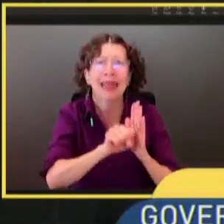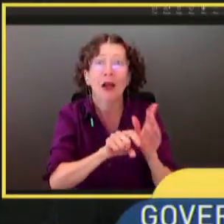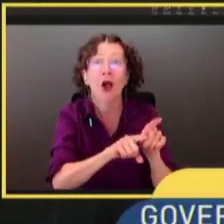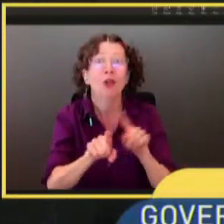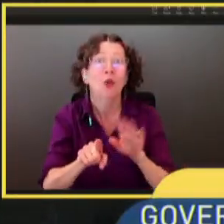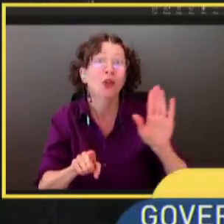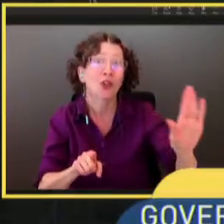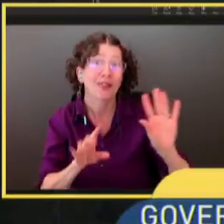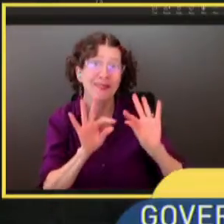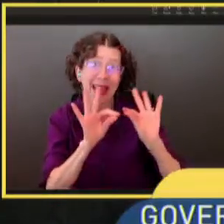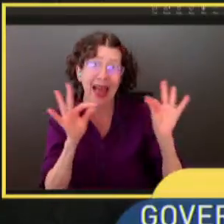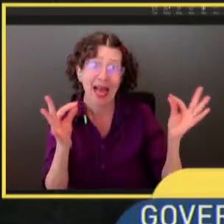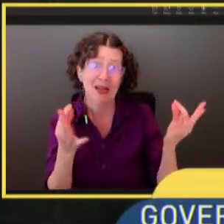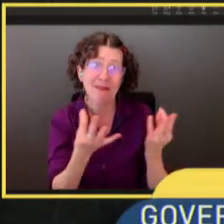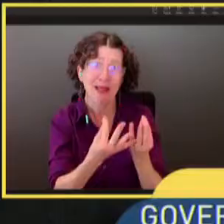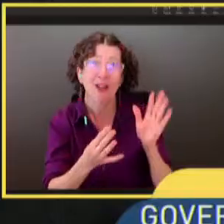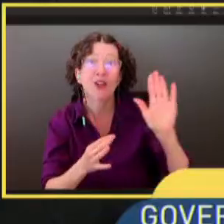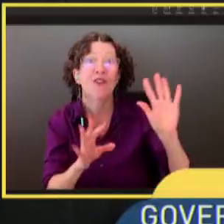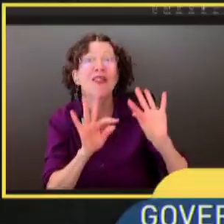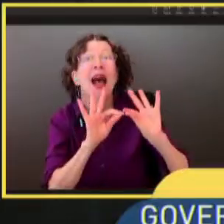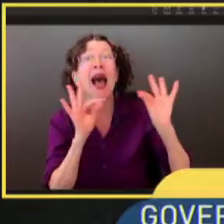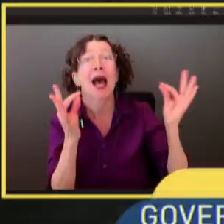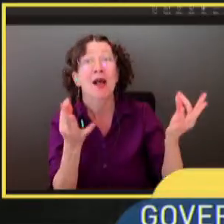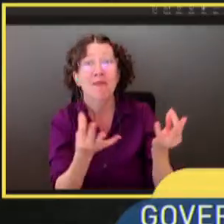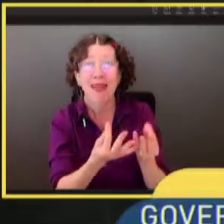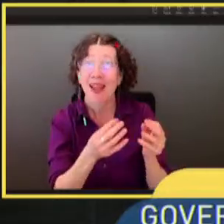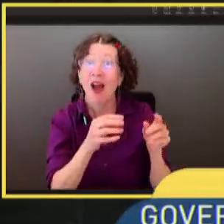we were talking about just a few moments ago,